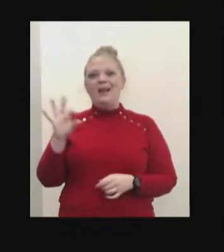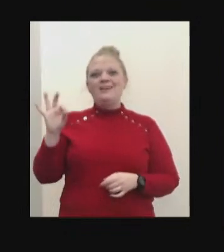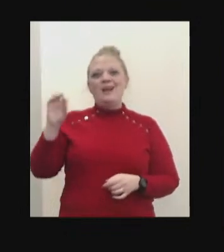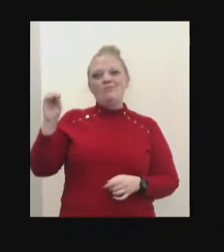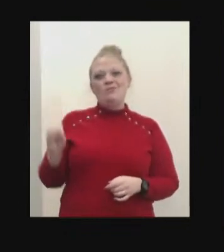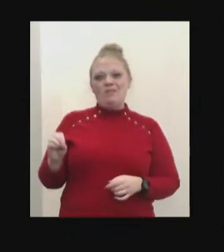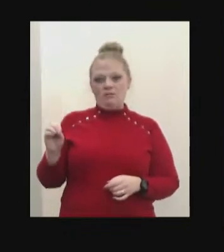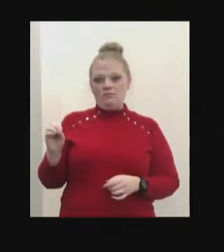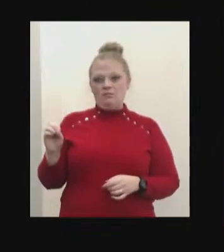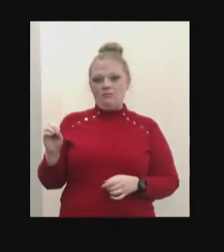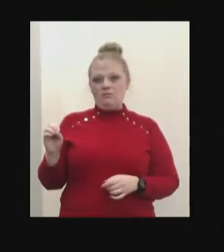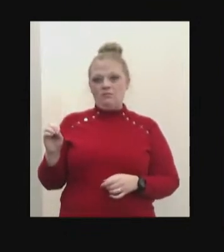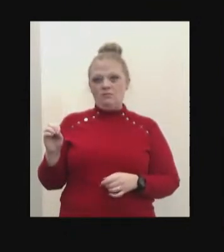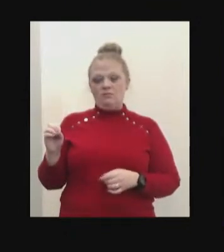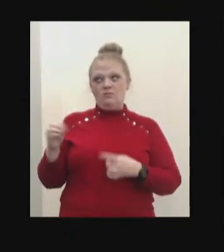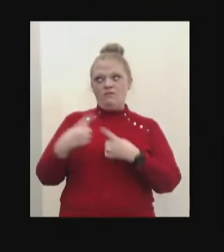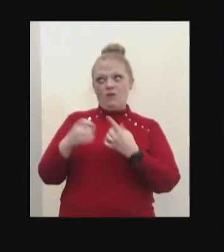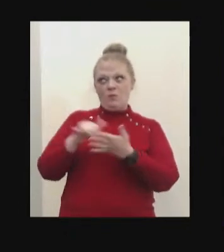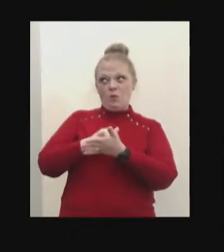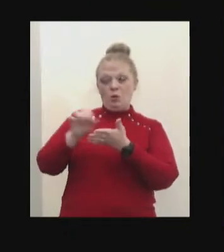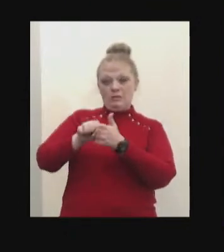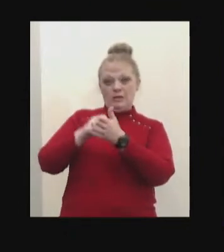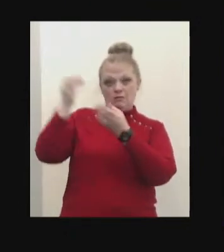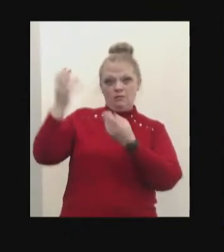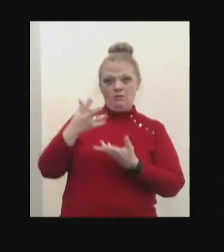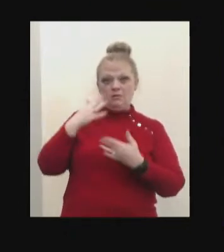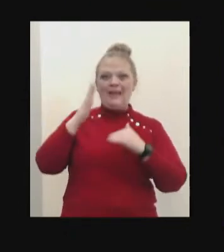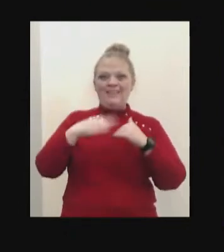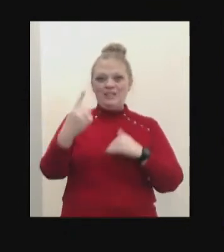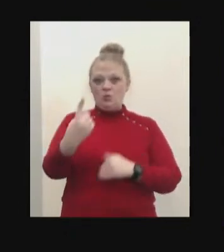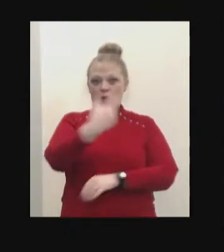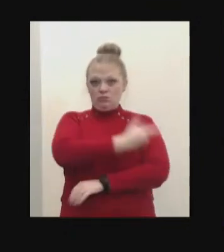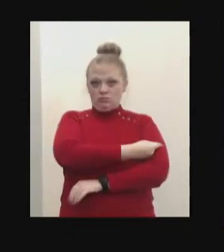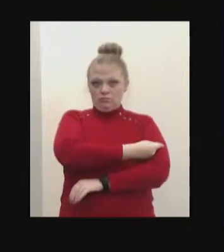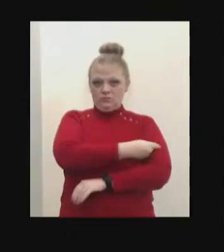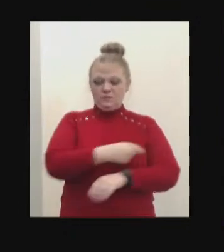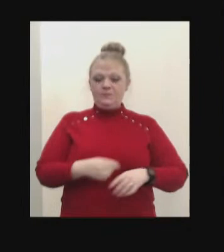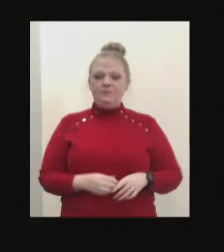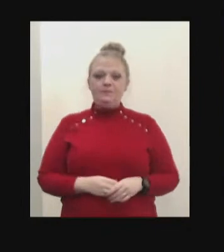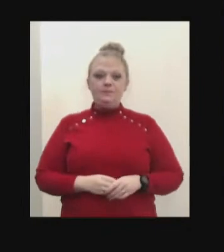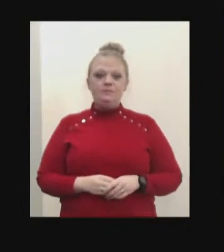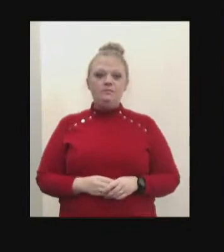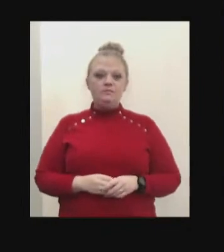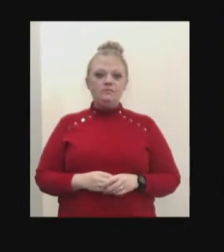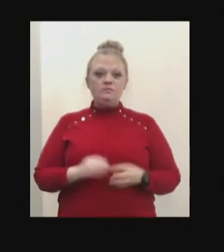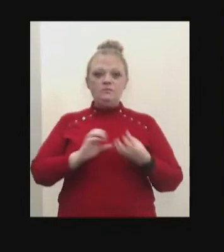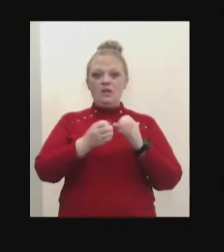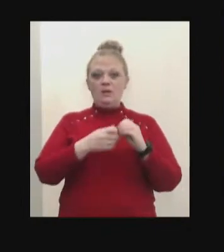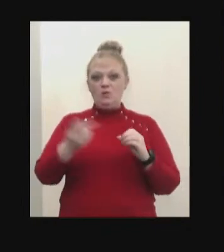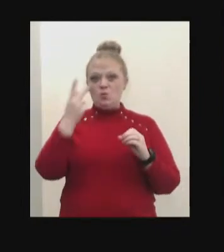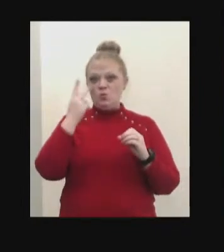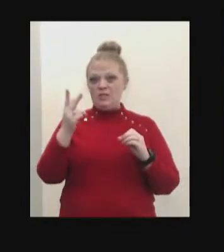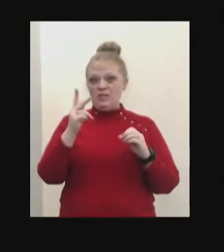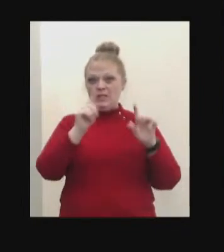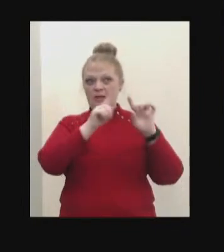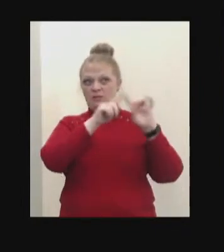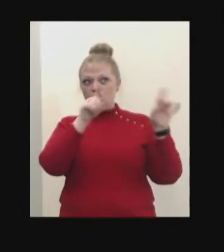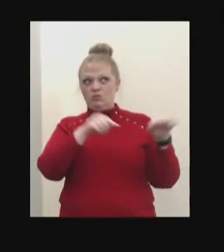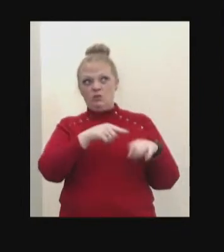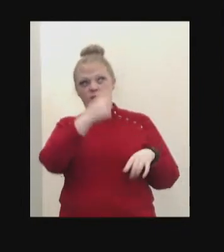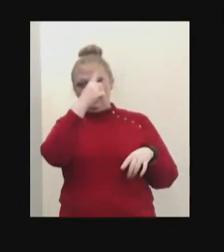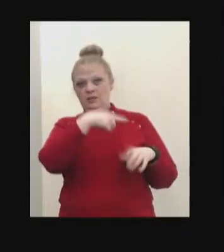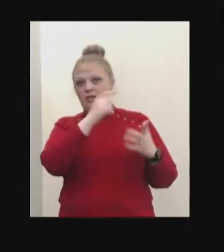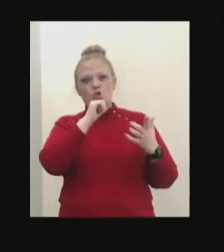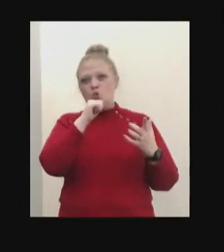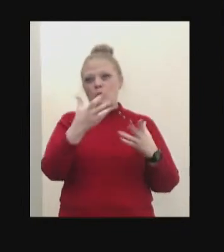according to New York State, have at least received 1 dose. The numbers you see on the screen do not include boosters, and it